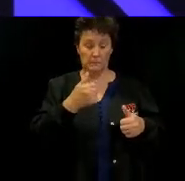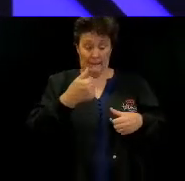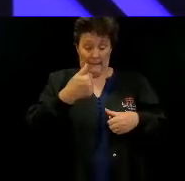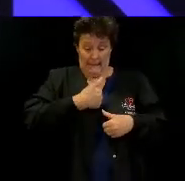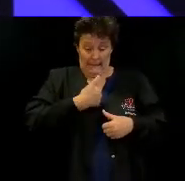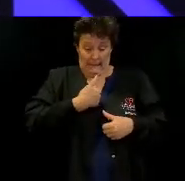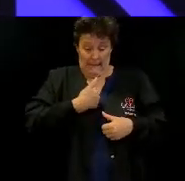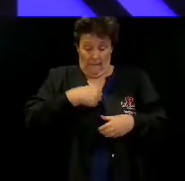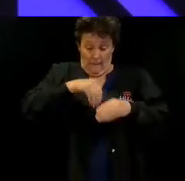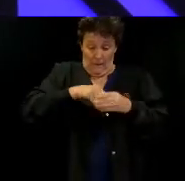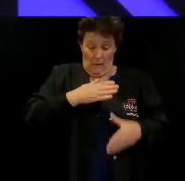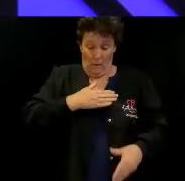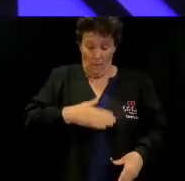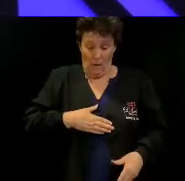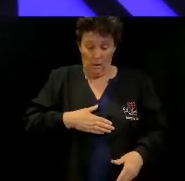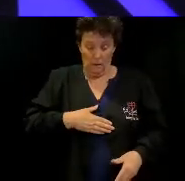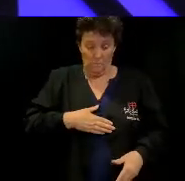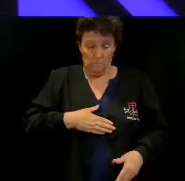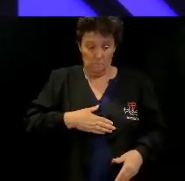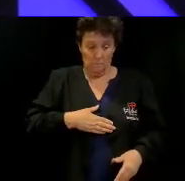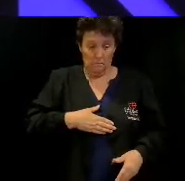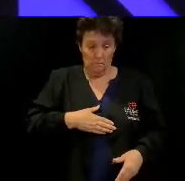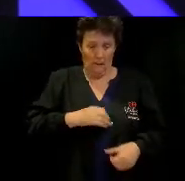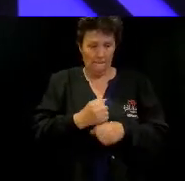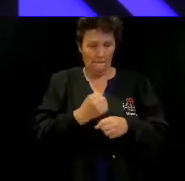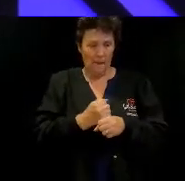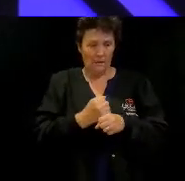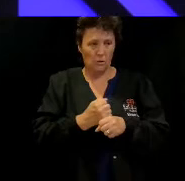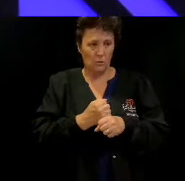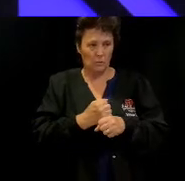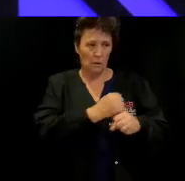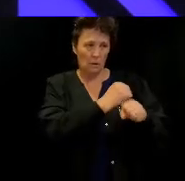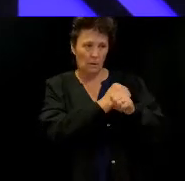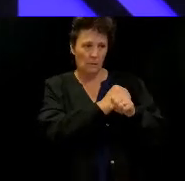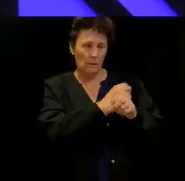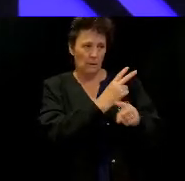good fear. But again, it don't know the difference.